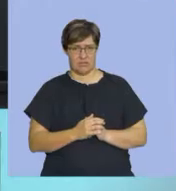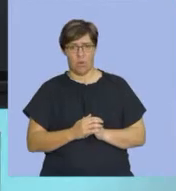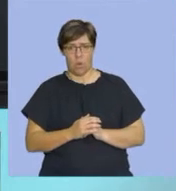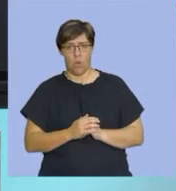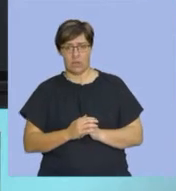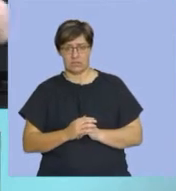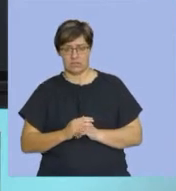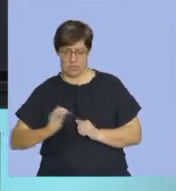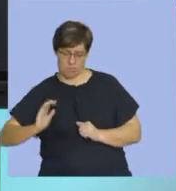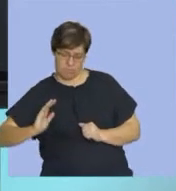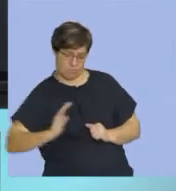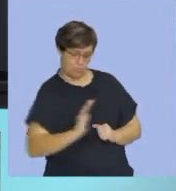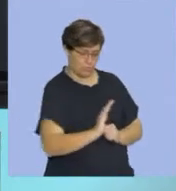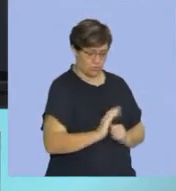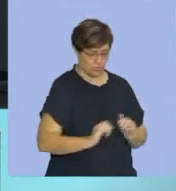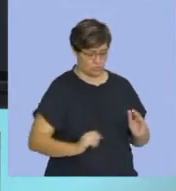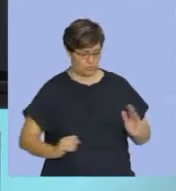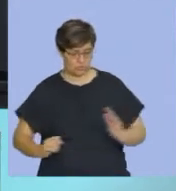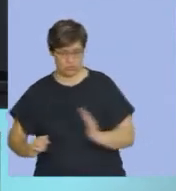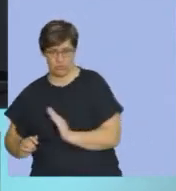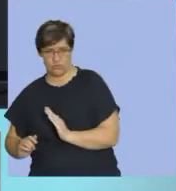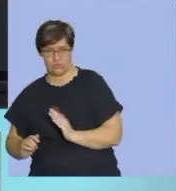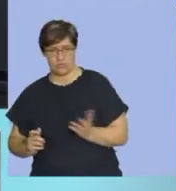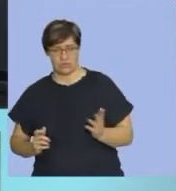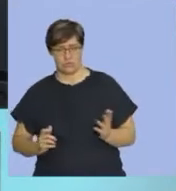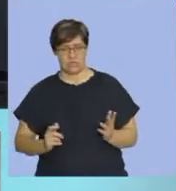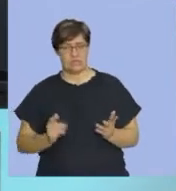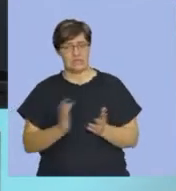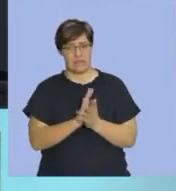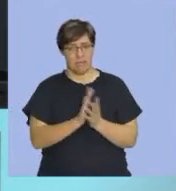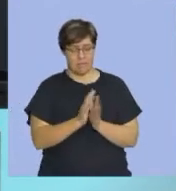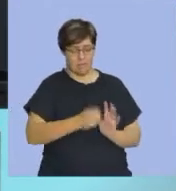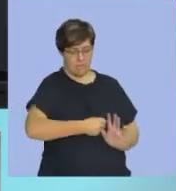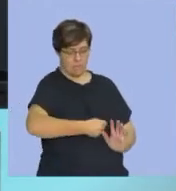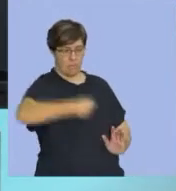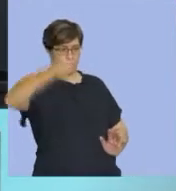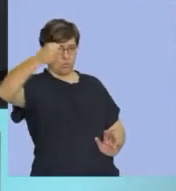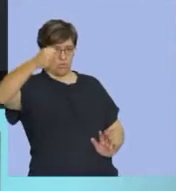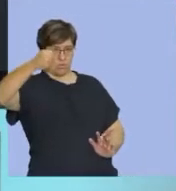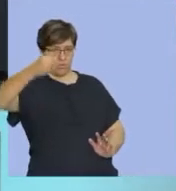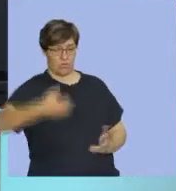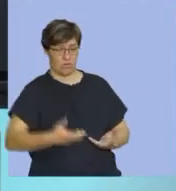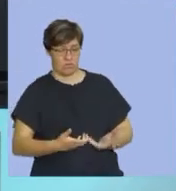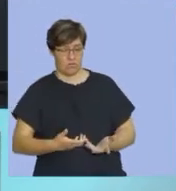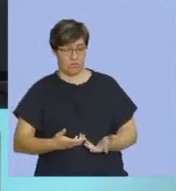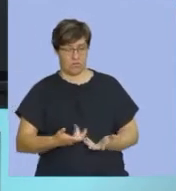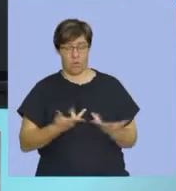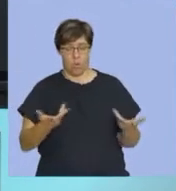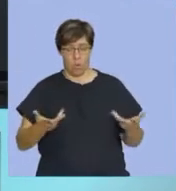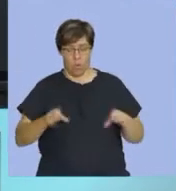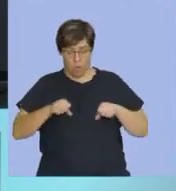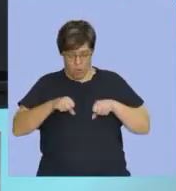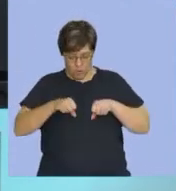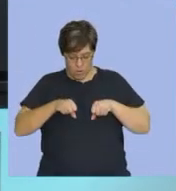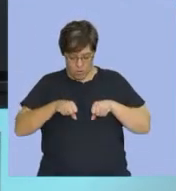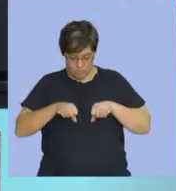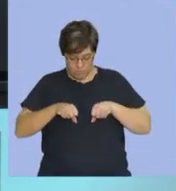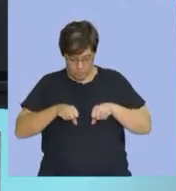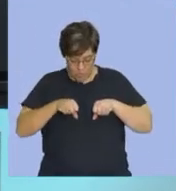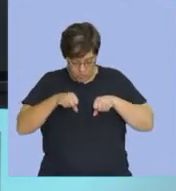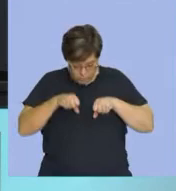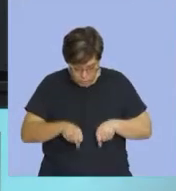push and pull horizontally. Sometimes we pull things at an angle. Or, like a lawnmower,